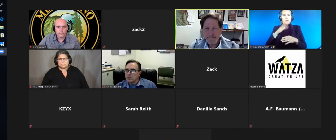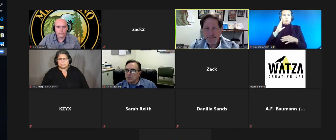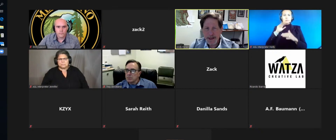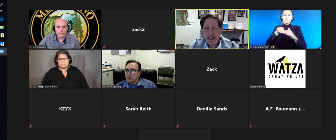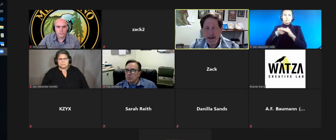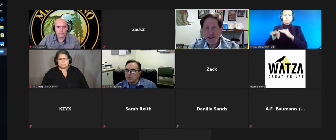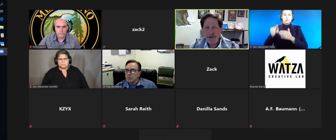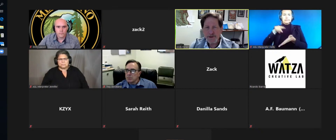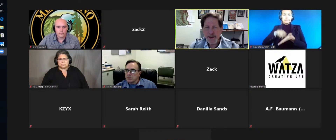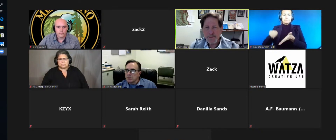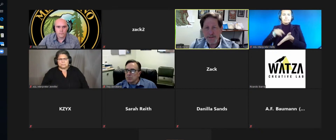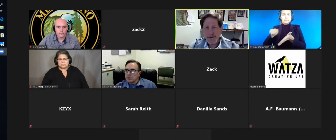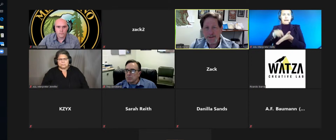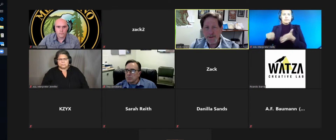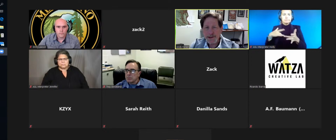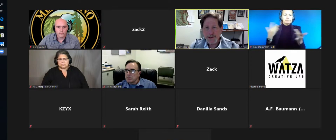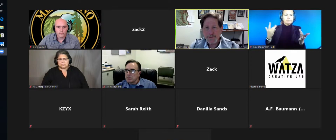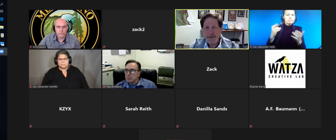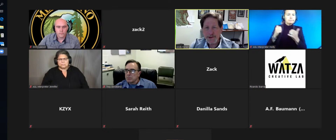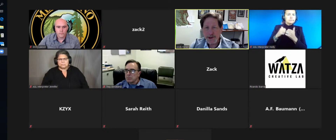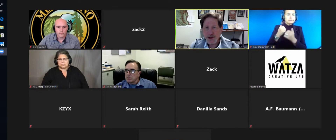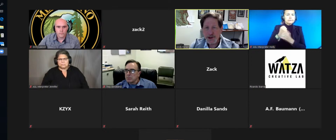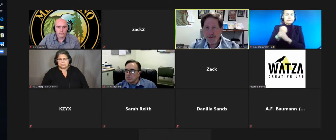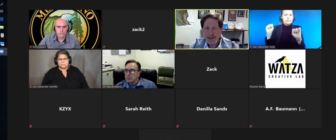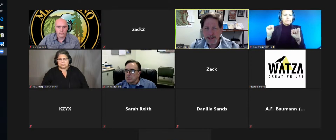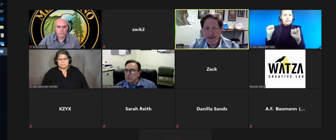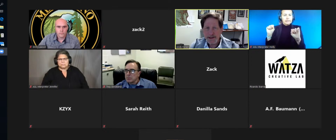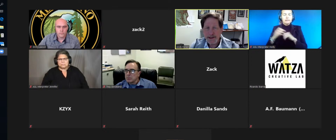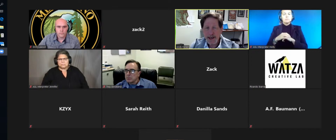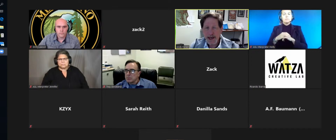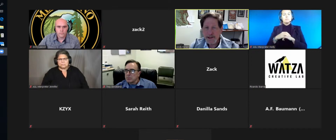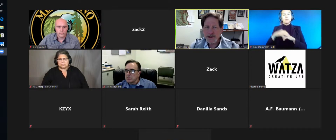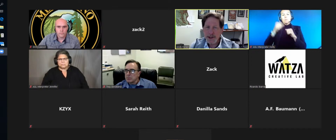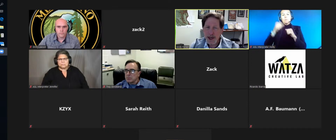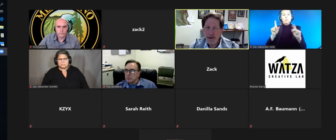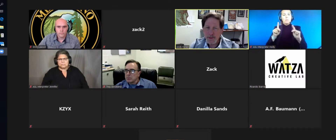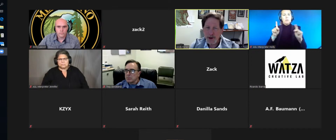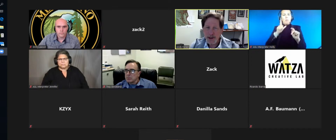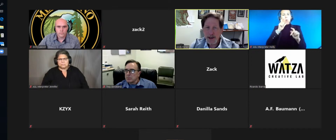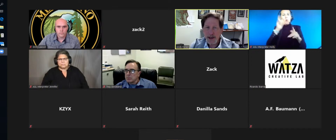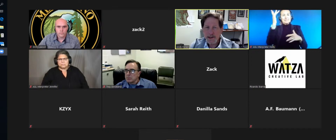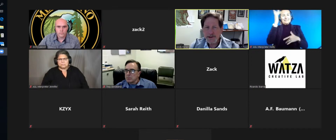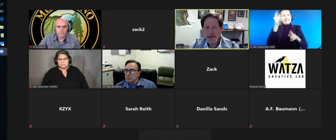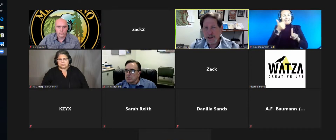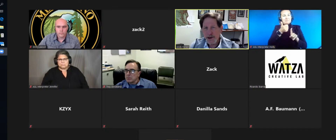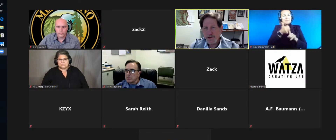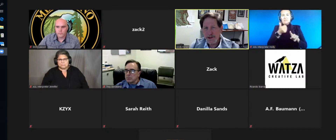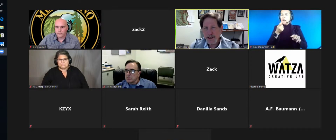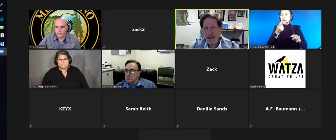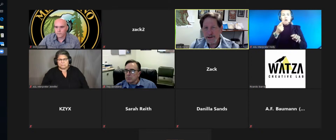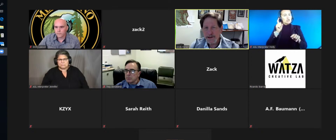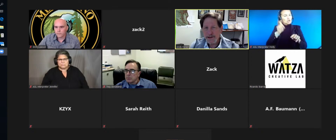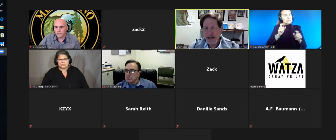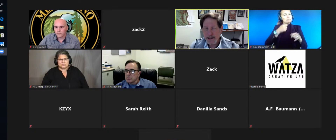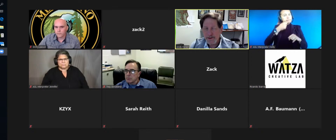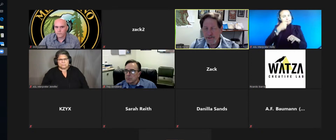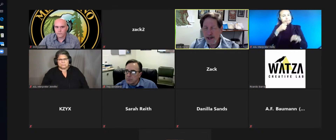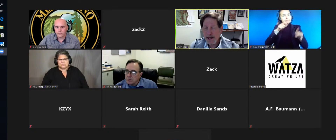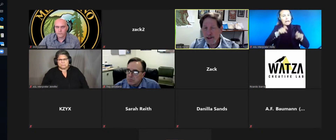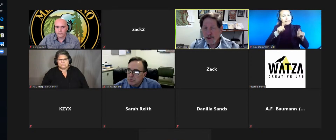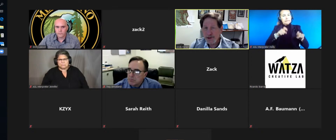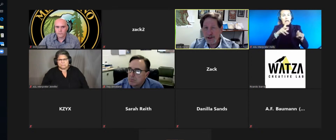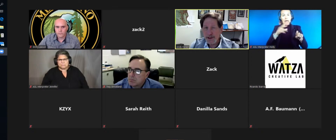issues. Please remember, people with symptoms should be tested and should not work until they know the test is